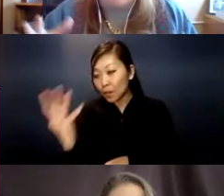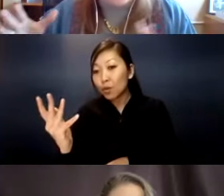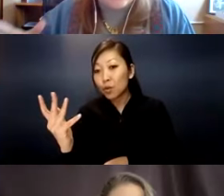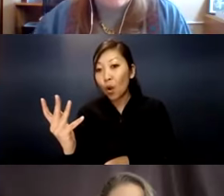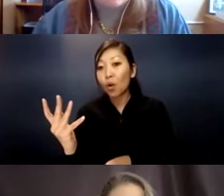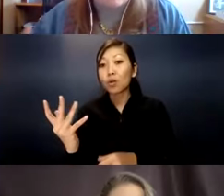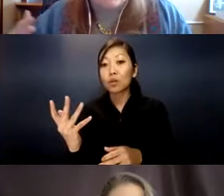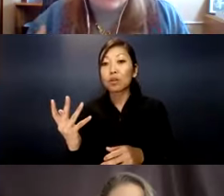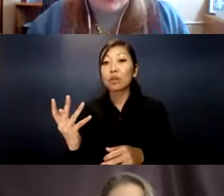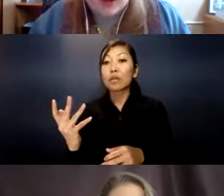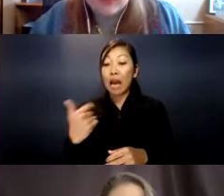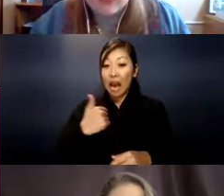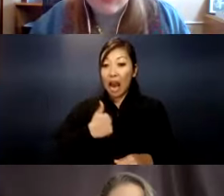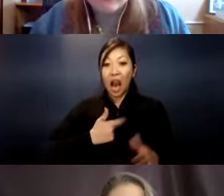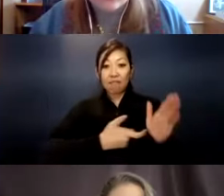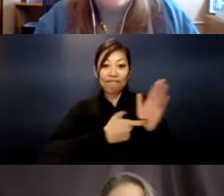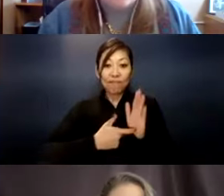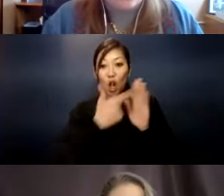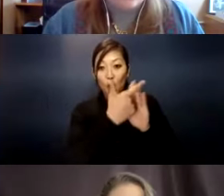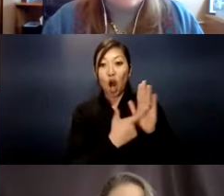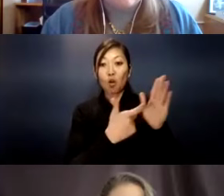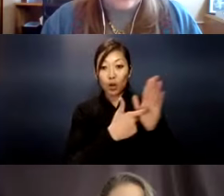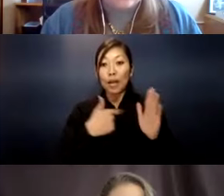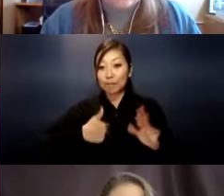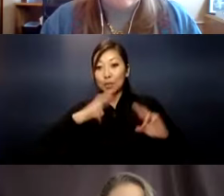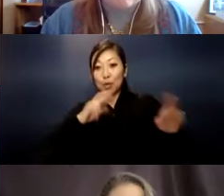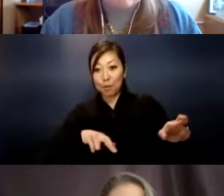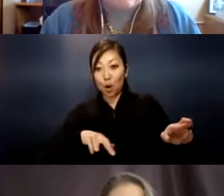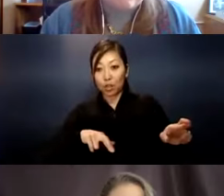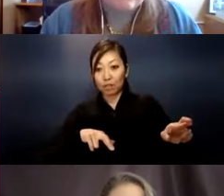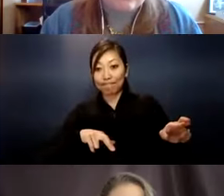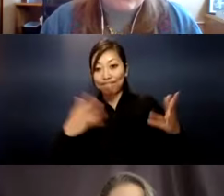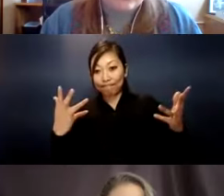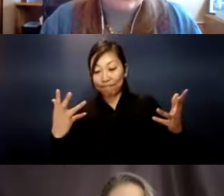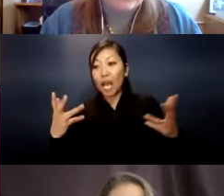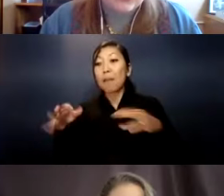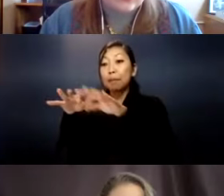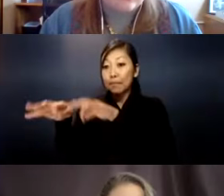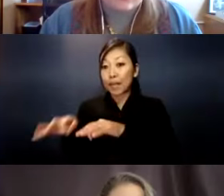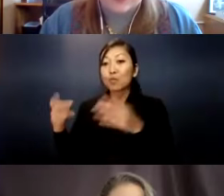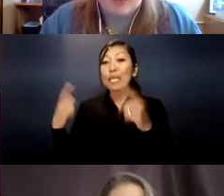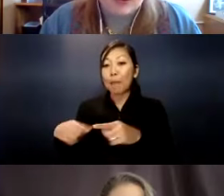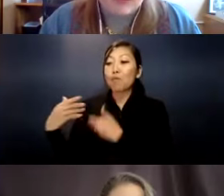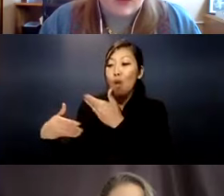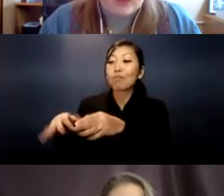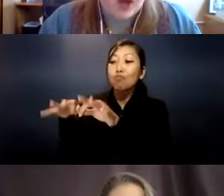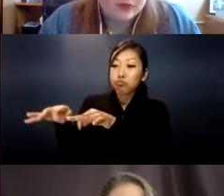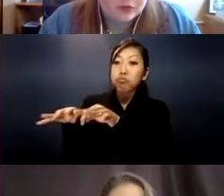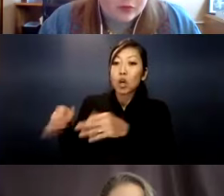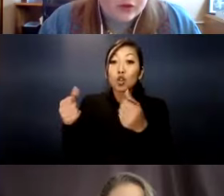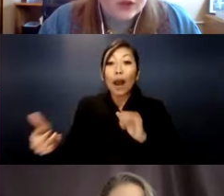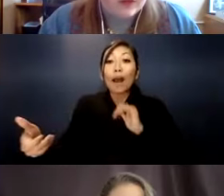what is going to happen throughout the process, and be as collaborative